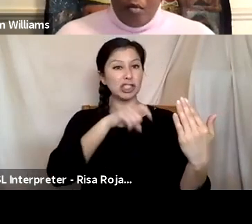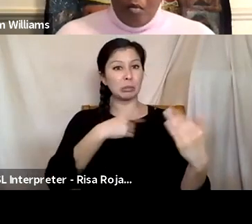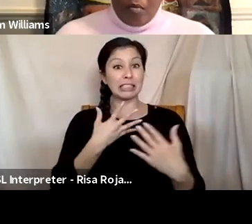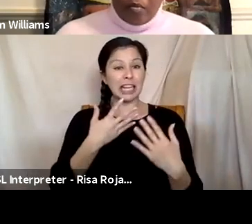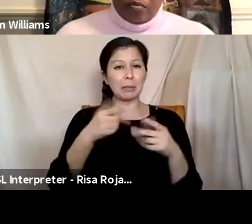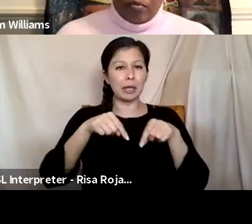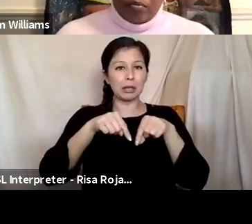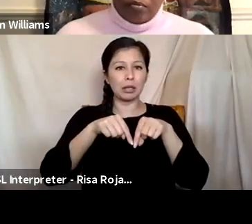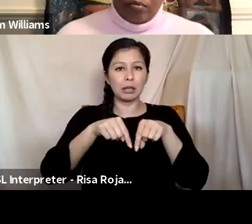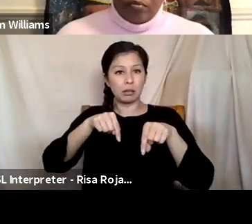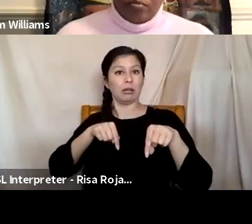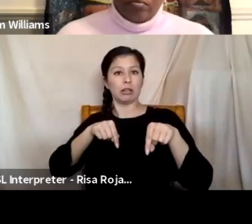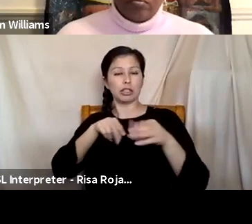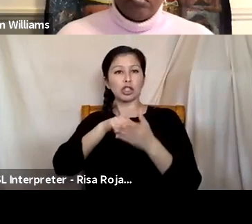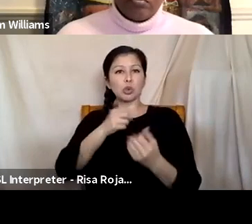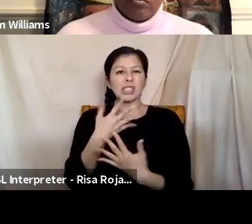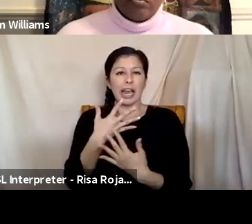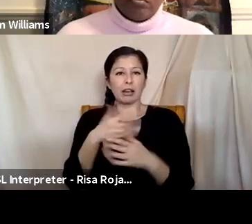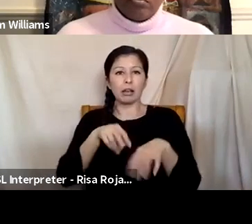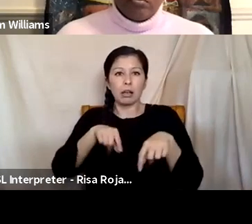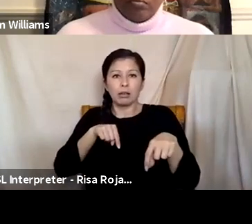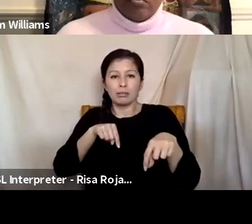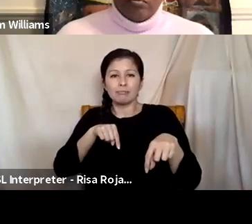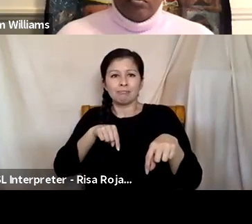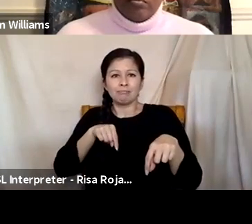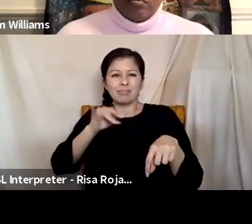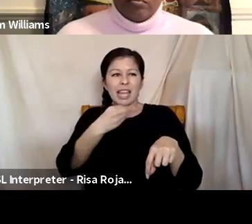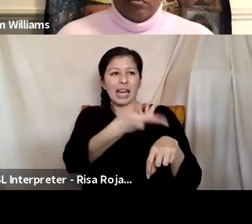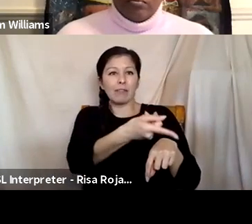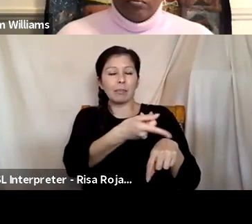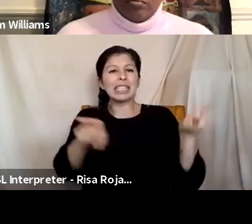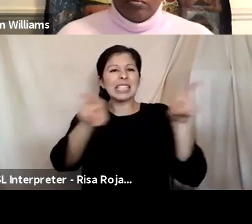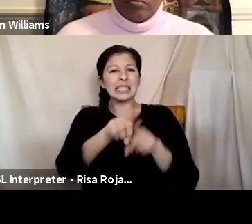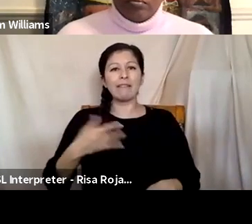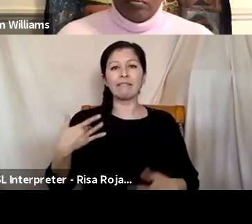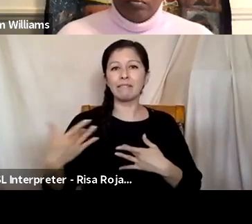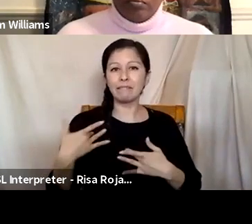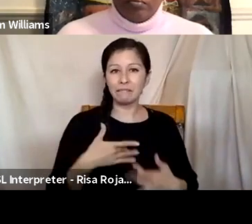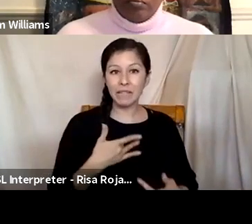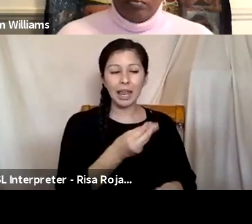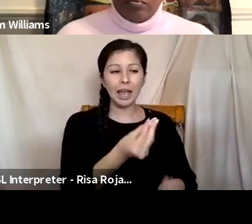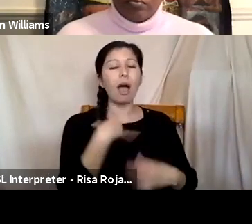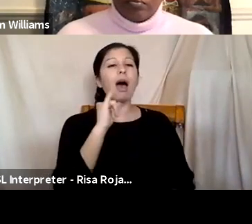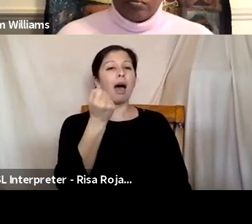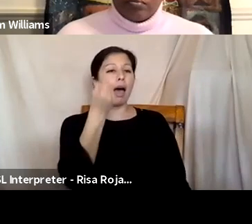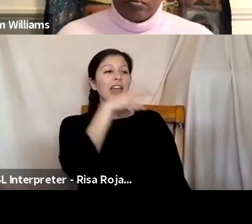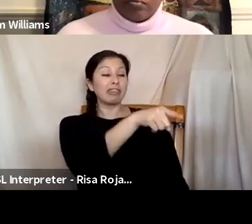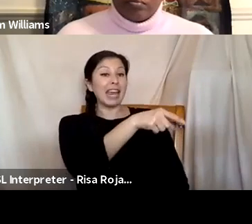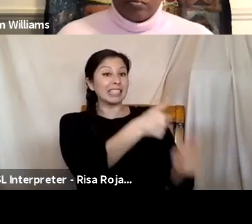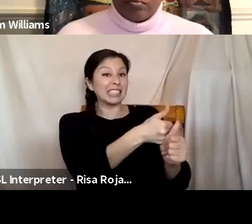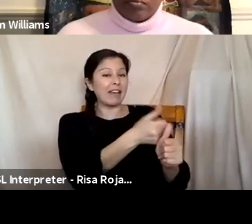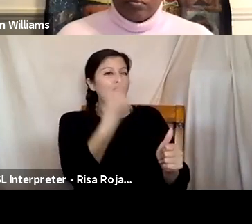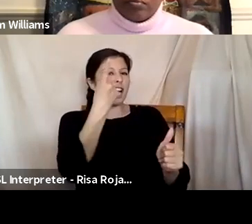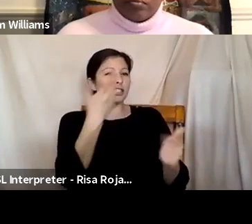scared, sometimes one step back can give them that same feeling and give us the understanding that they understand